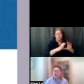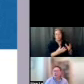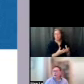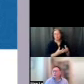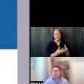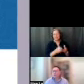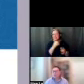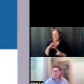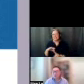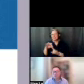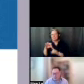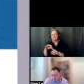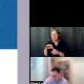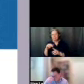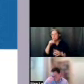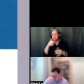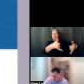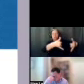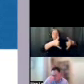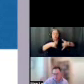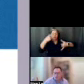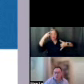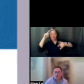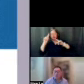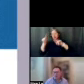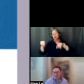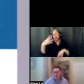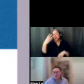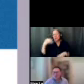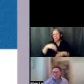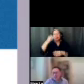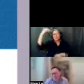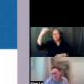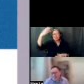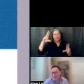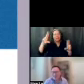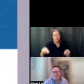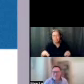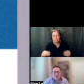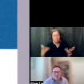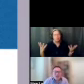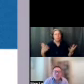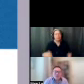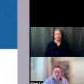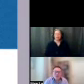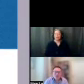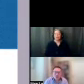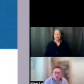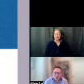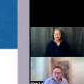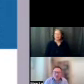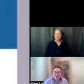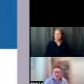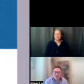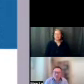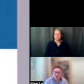getting a trophy for every time I roll out into the sunlight, that's, yeah. Uh, but that's such a